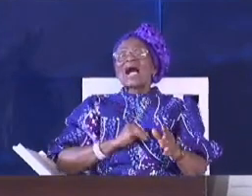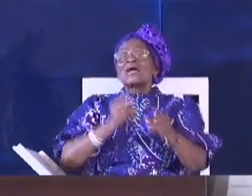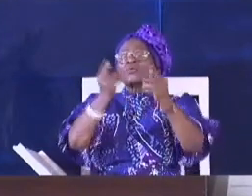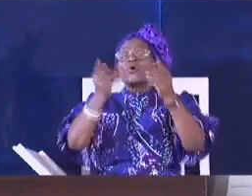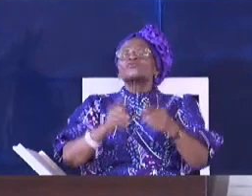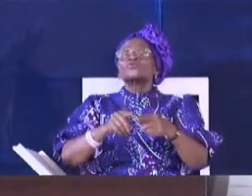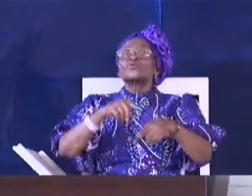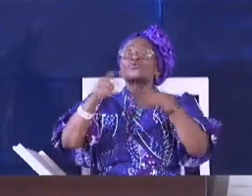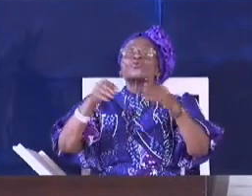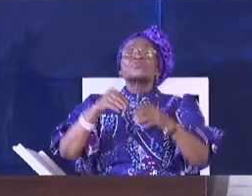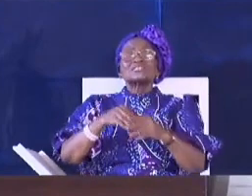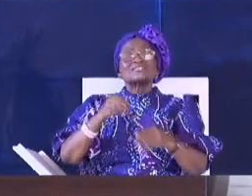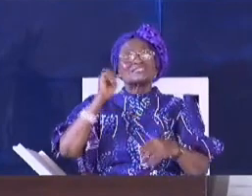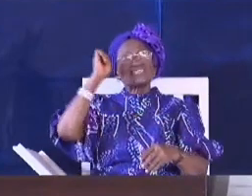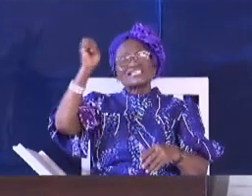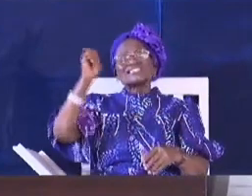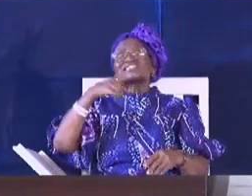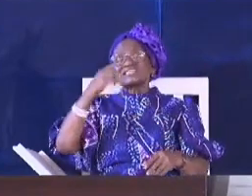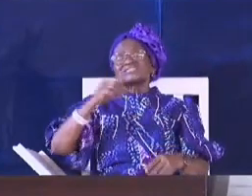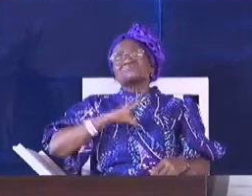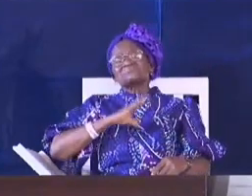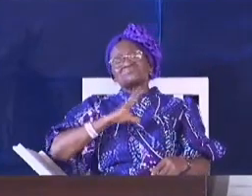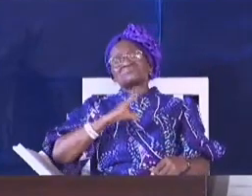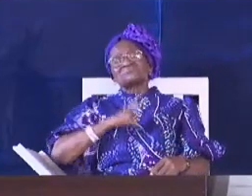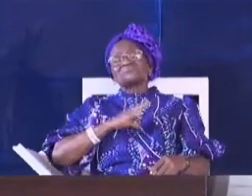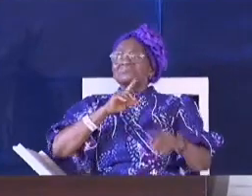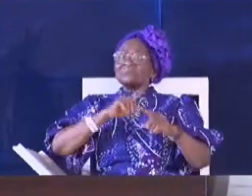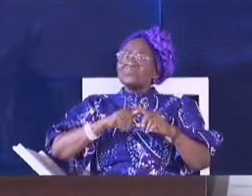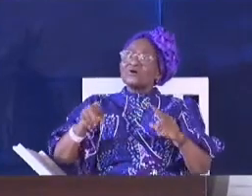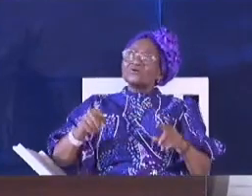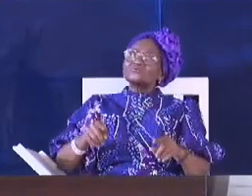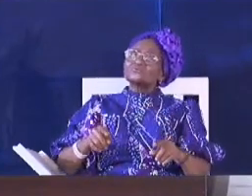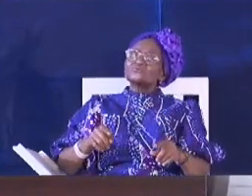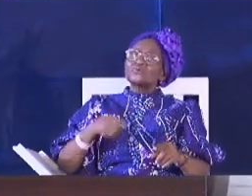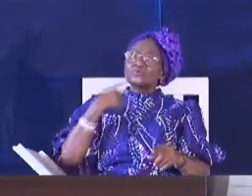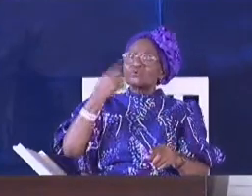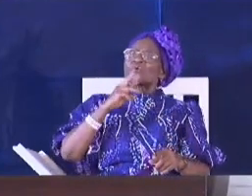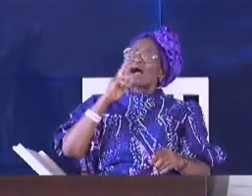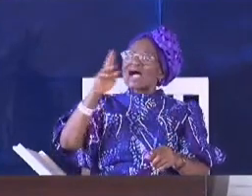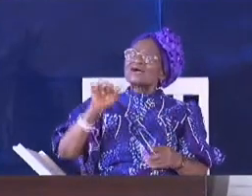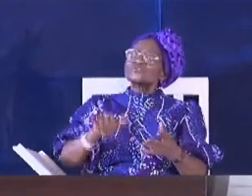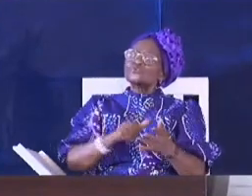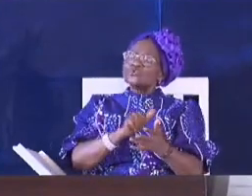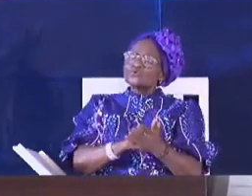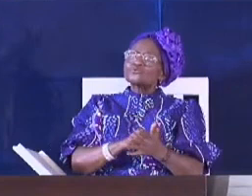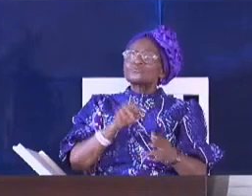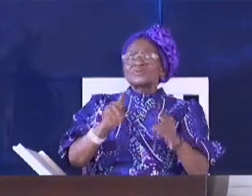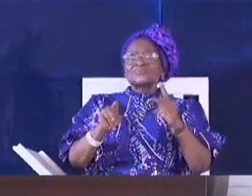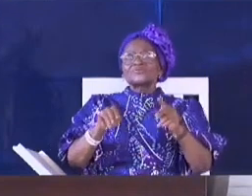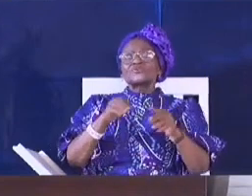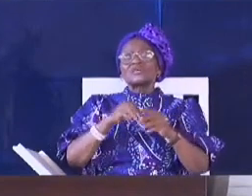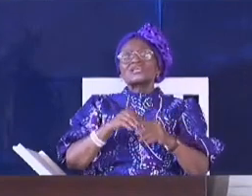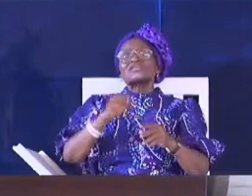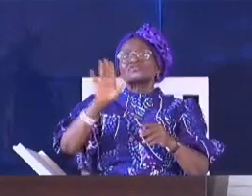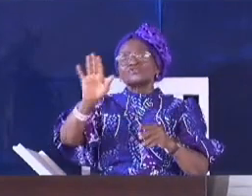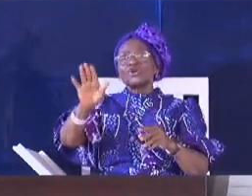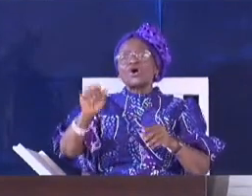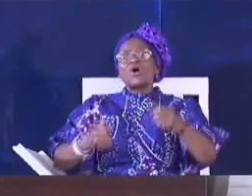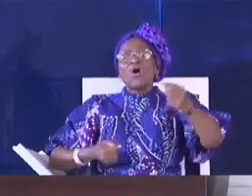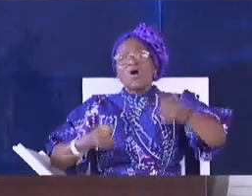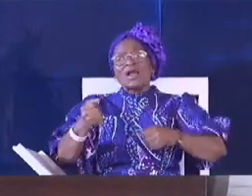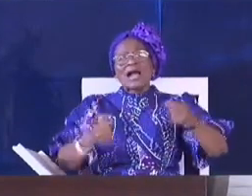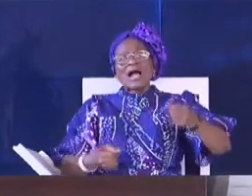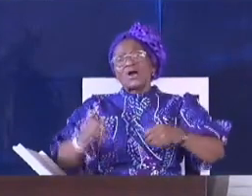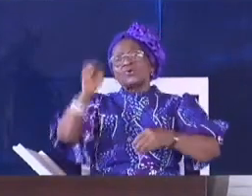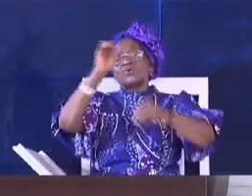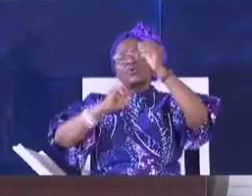And he said, fine, but who are those people in your car? Oh,